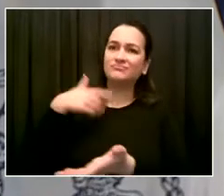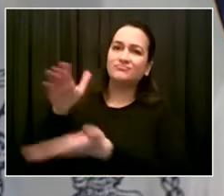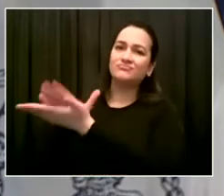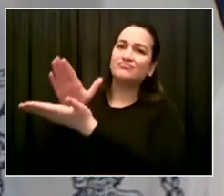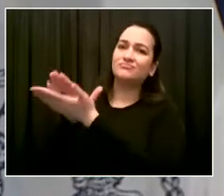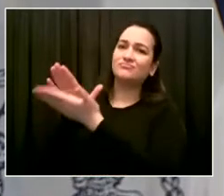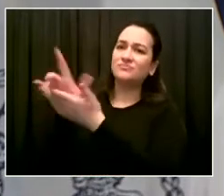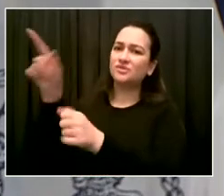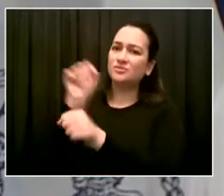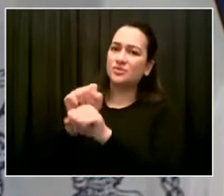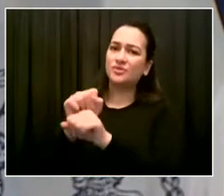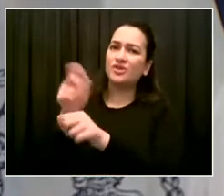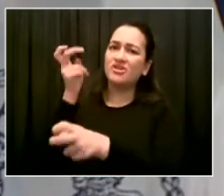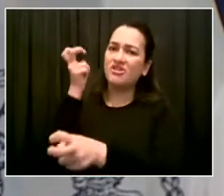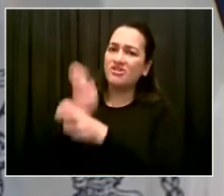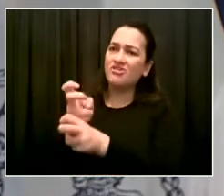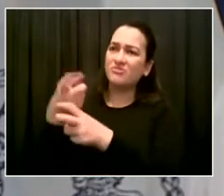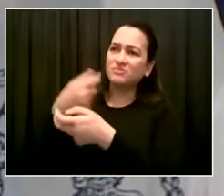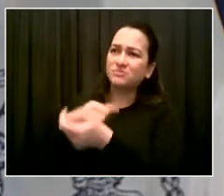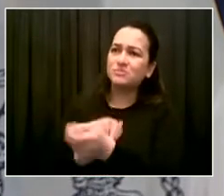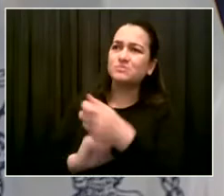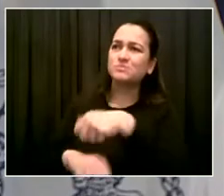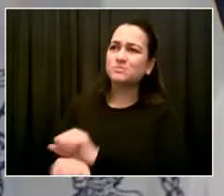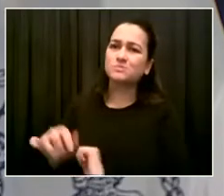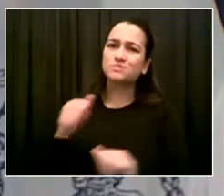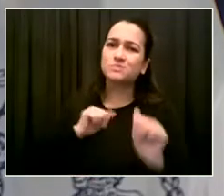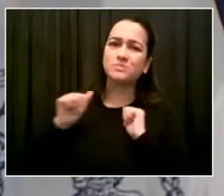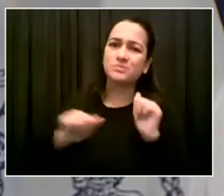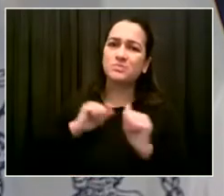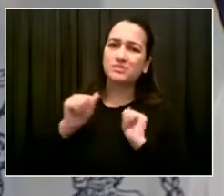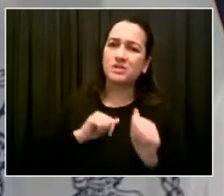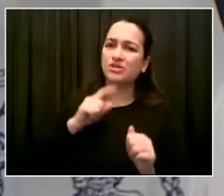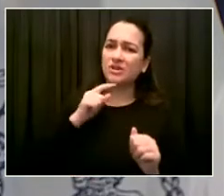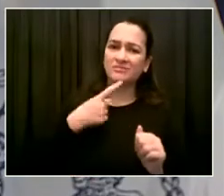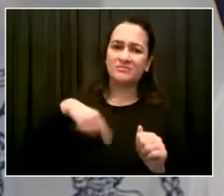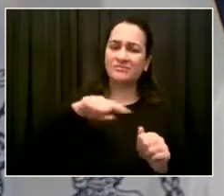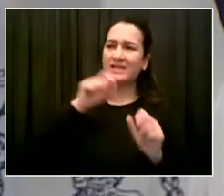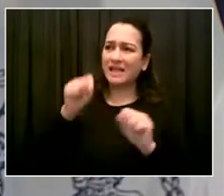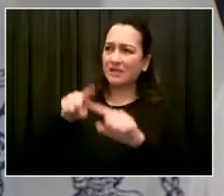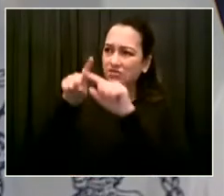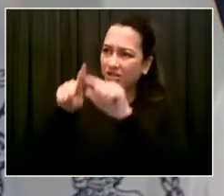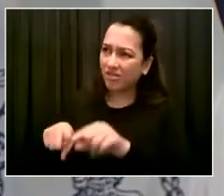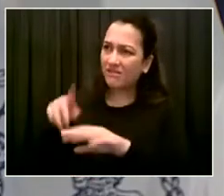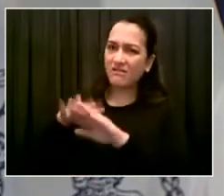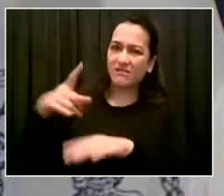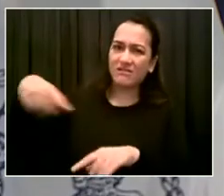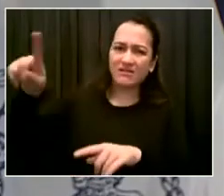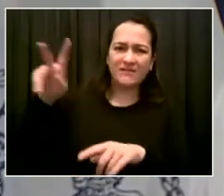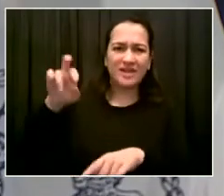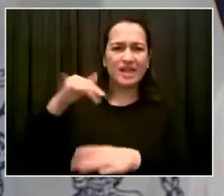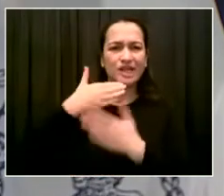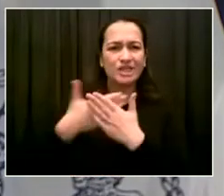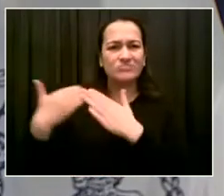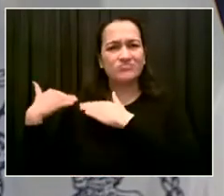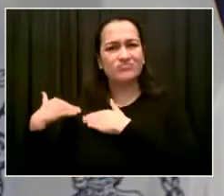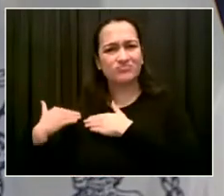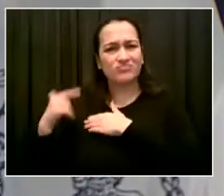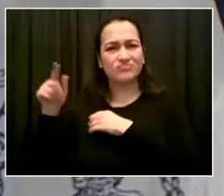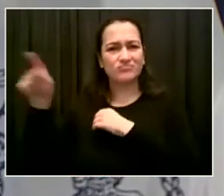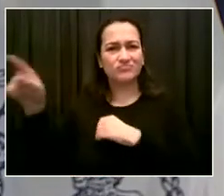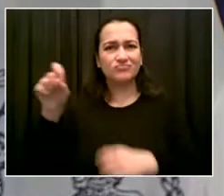deserve, but we rely on them. Thank them. And also, you're going to see a lot more in our cleanliness efforts. Community